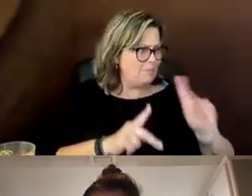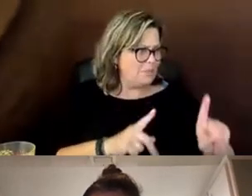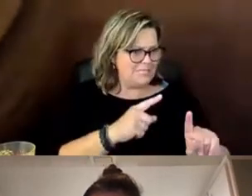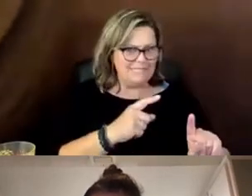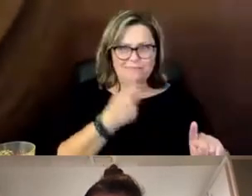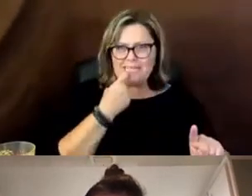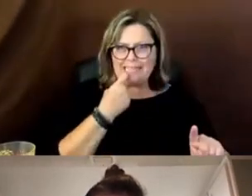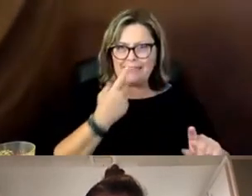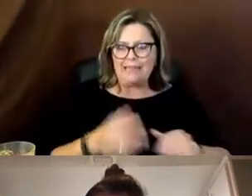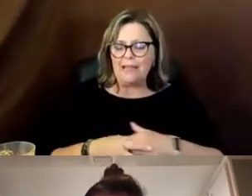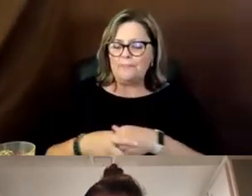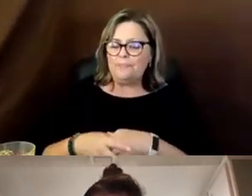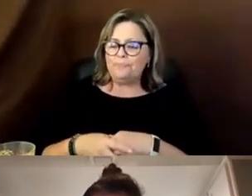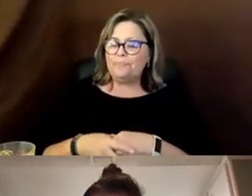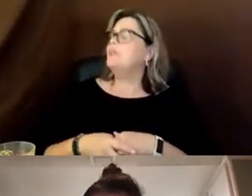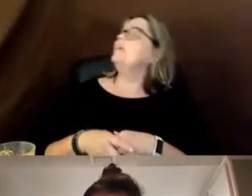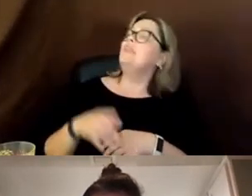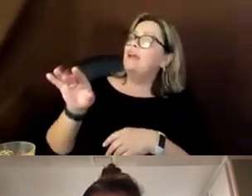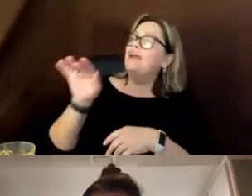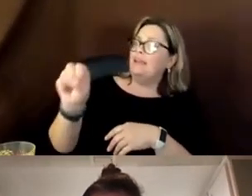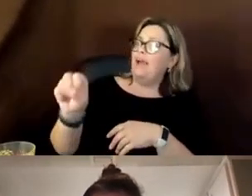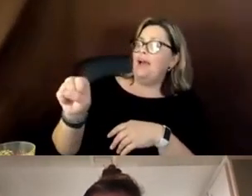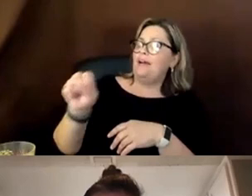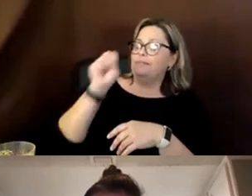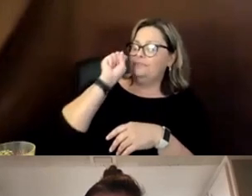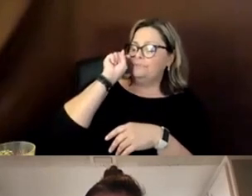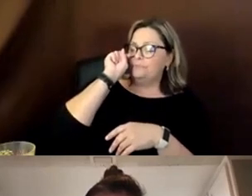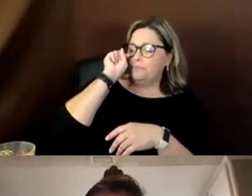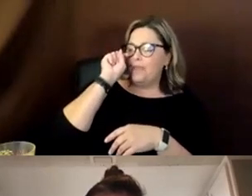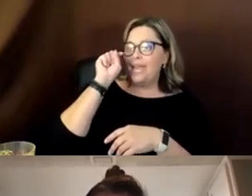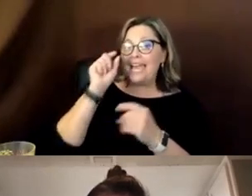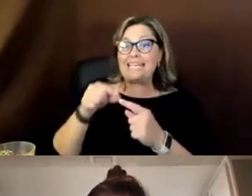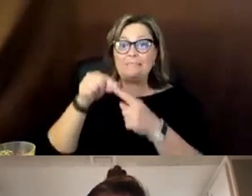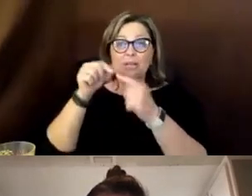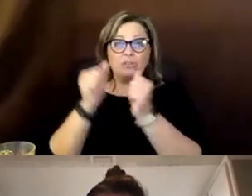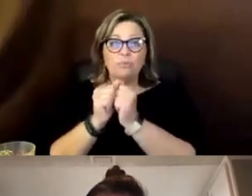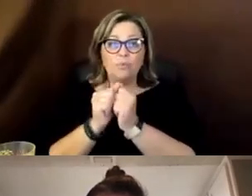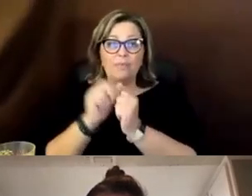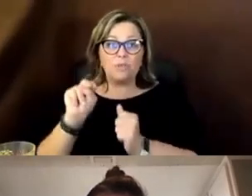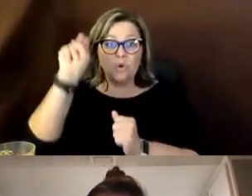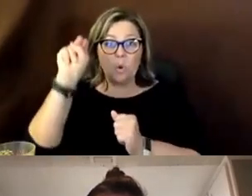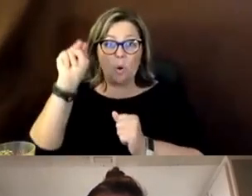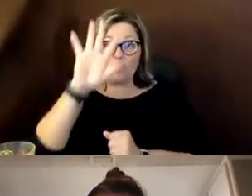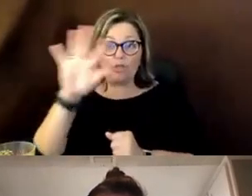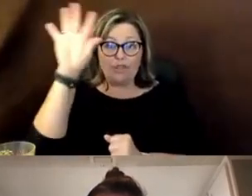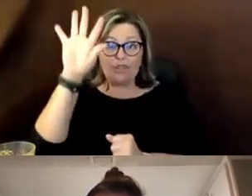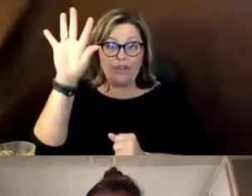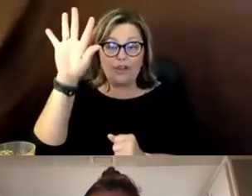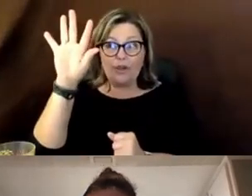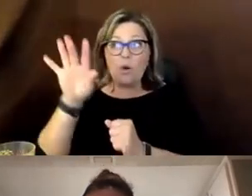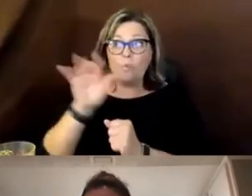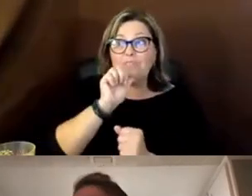past week was the understanding that, especially in these northern areas, we don't even have the